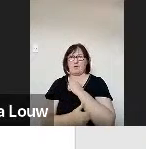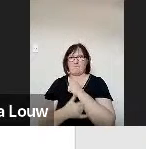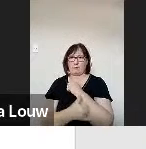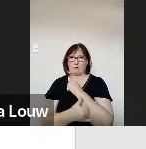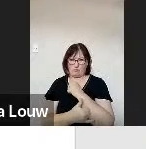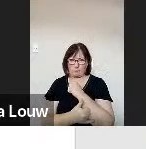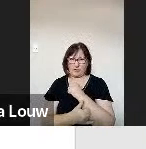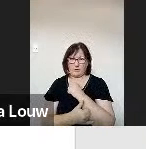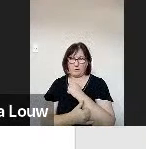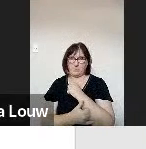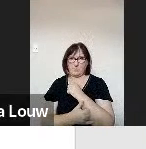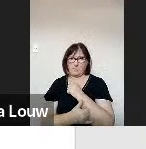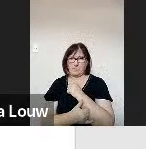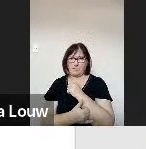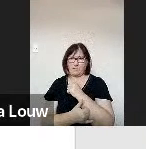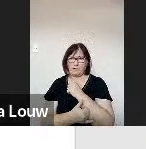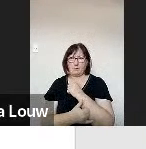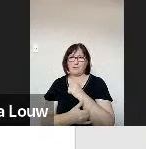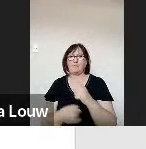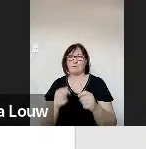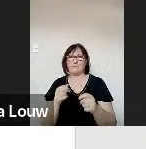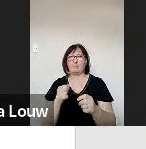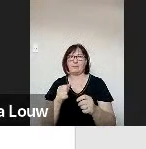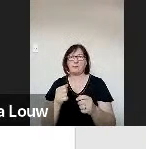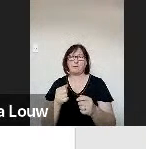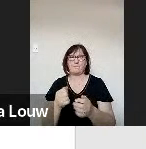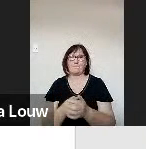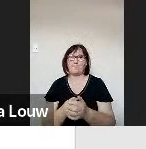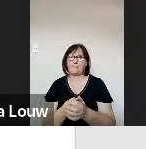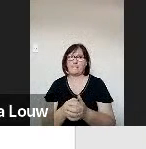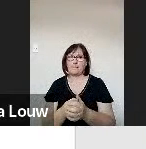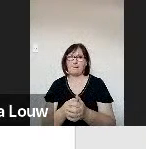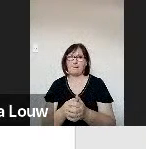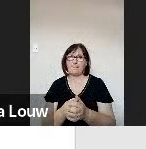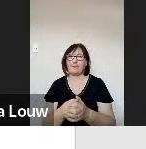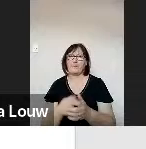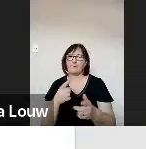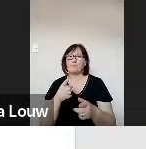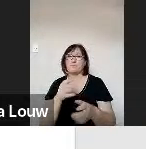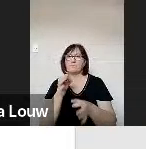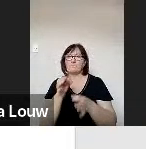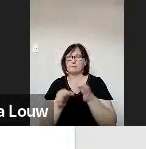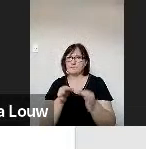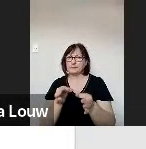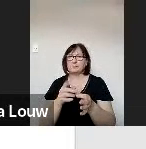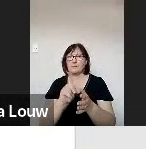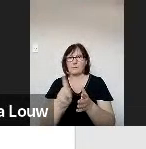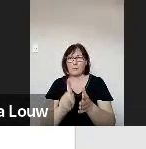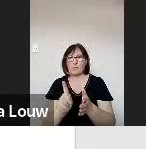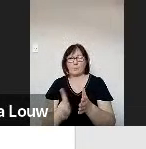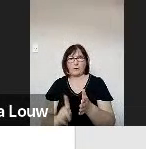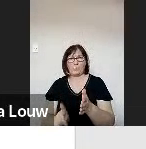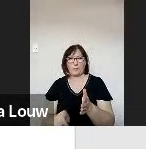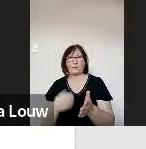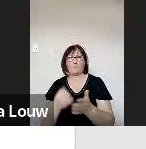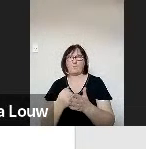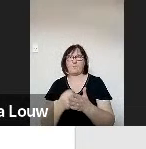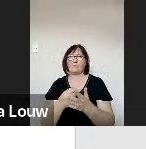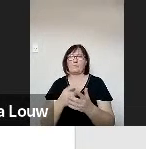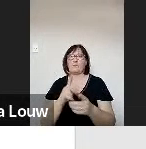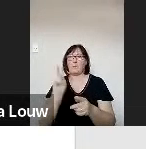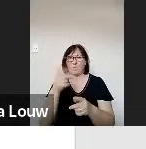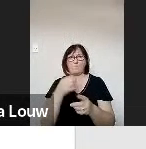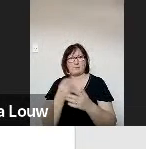reach interpretation insofar as the interpretation principles are concerned. We